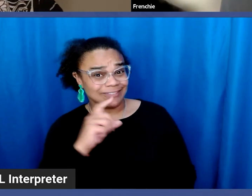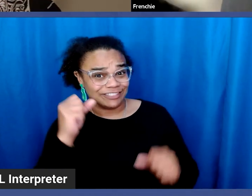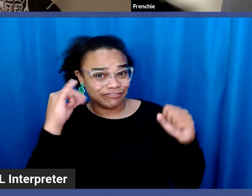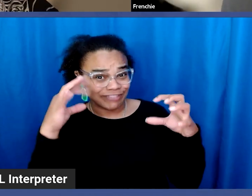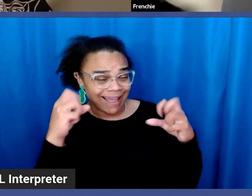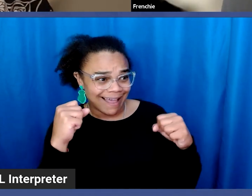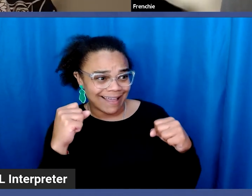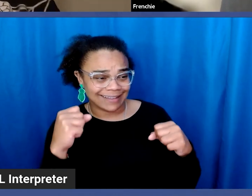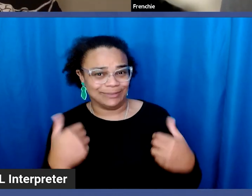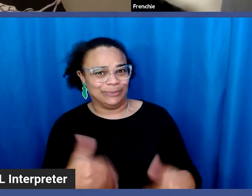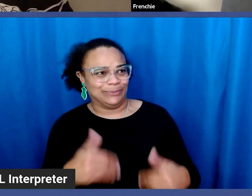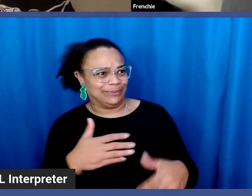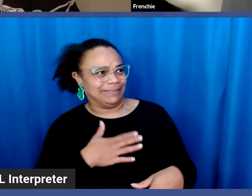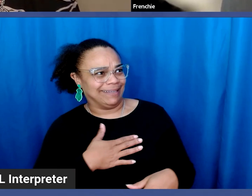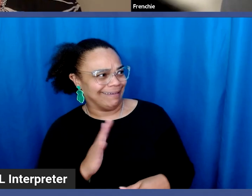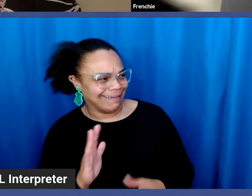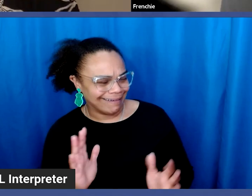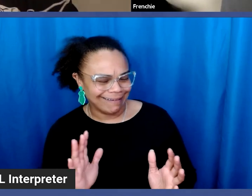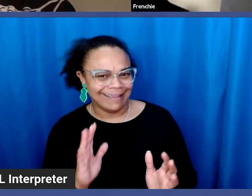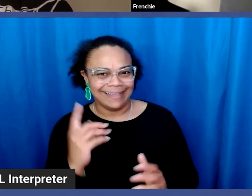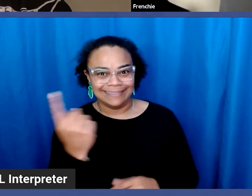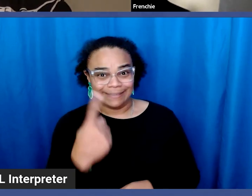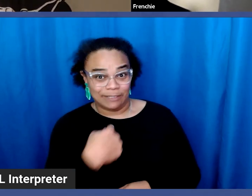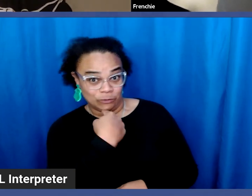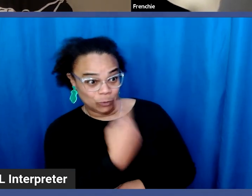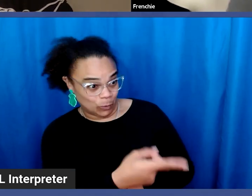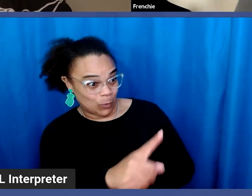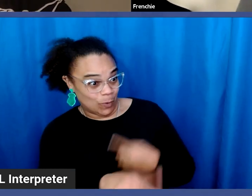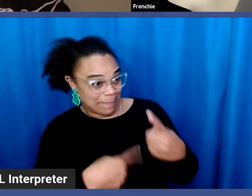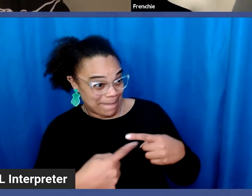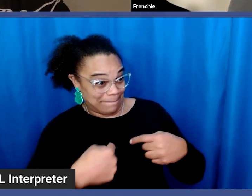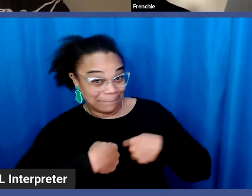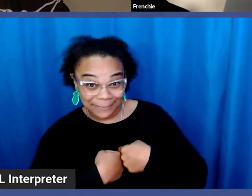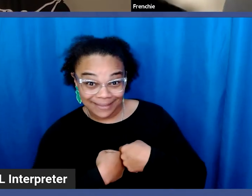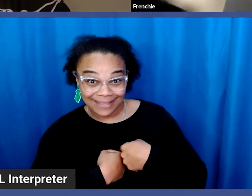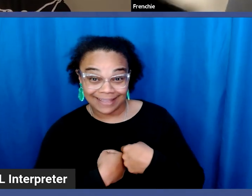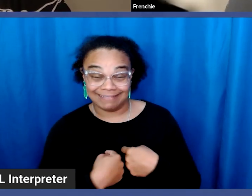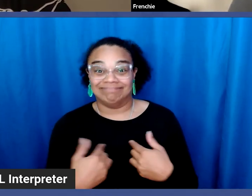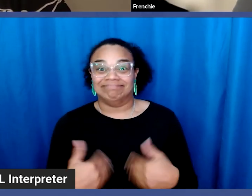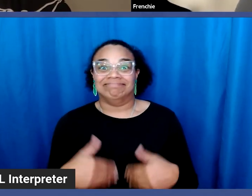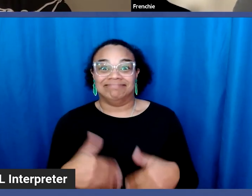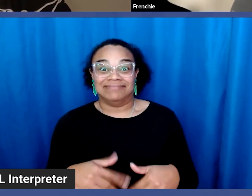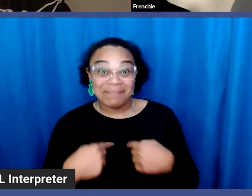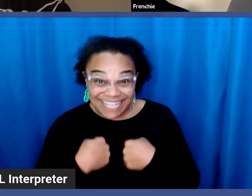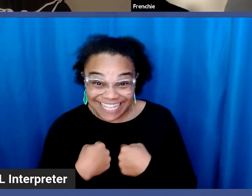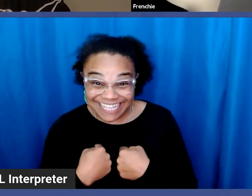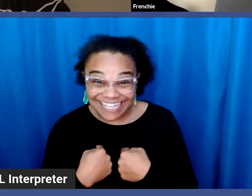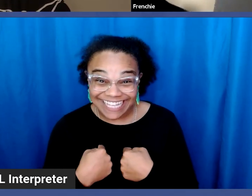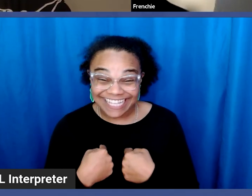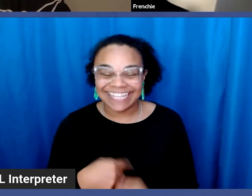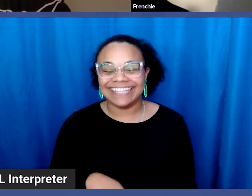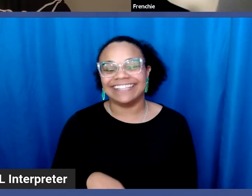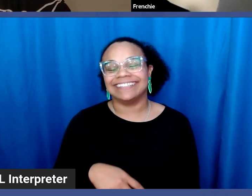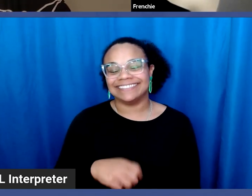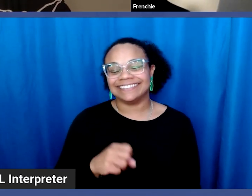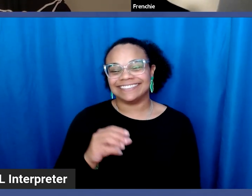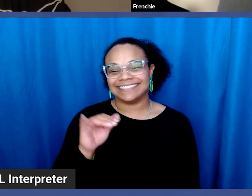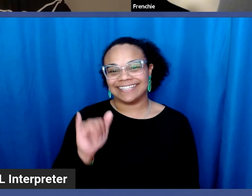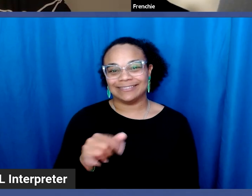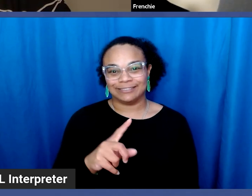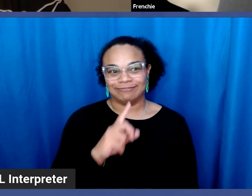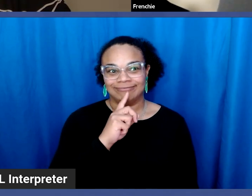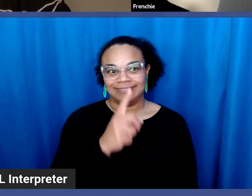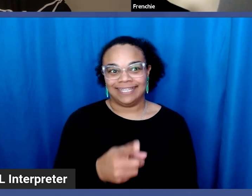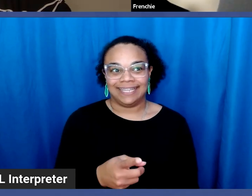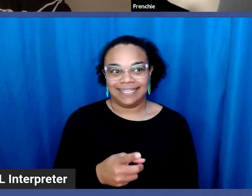shocked. Like, oh my gosh, somebody told you about me? Like, me? So it was